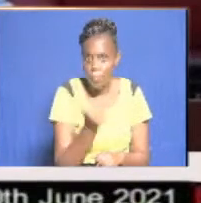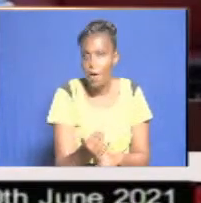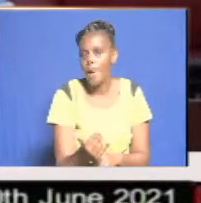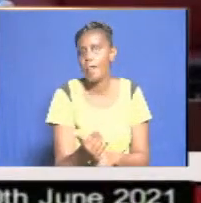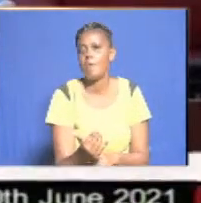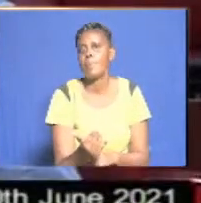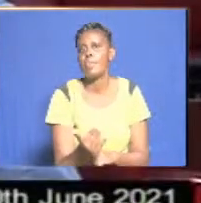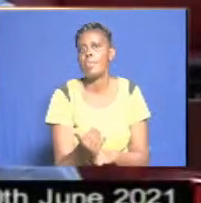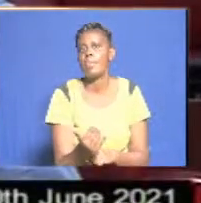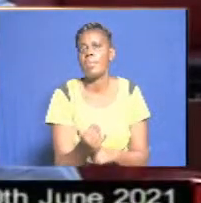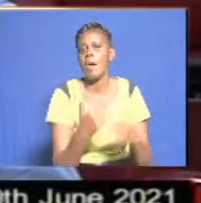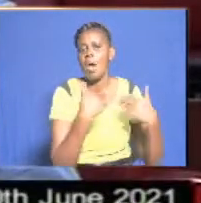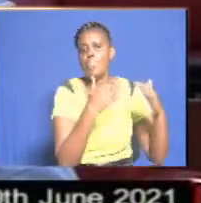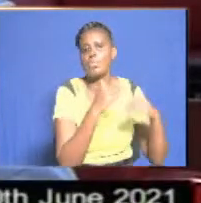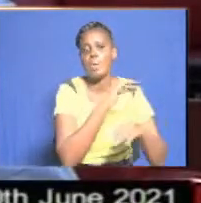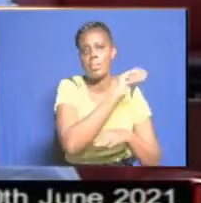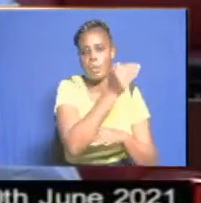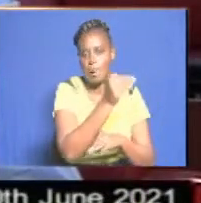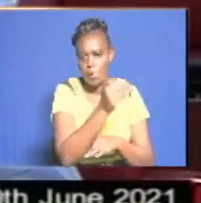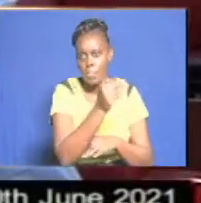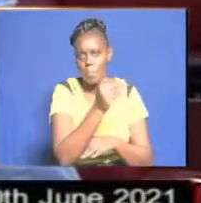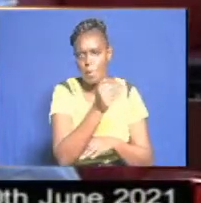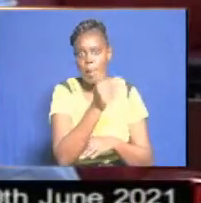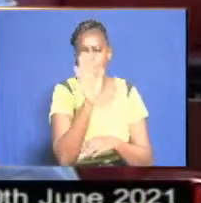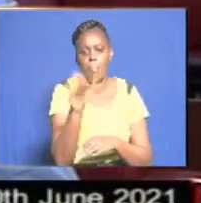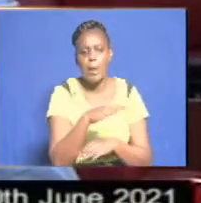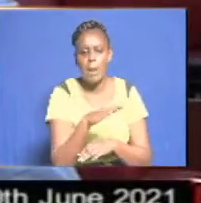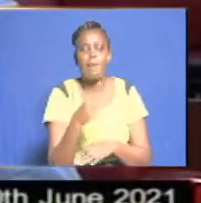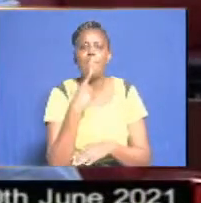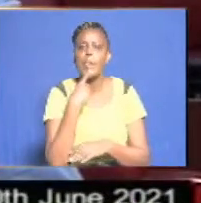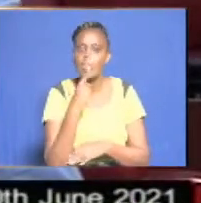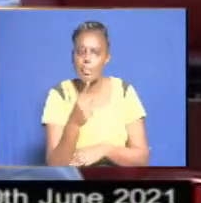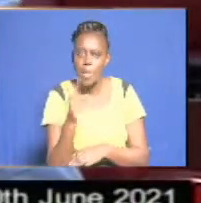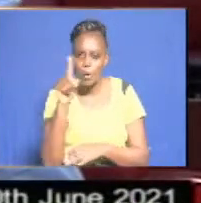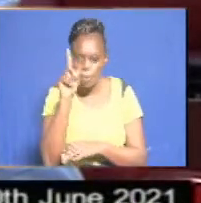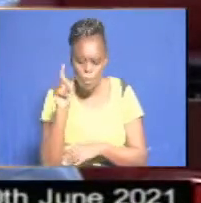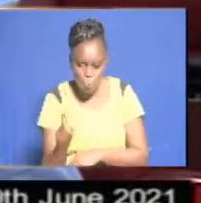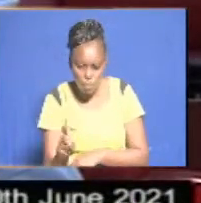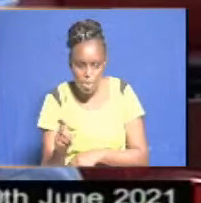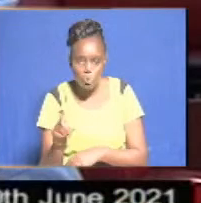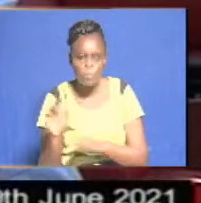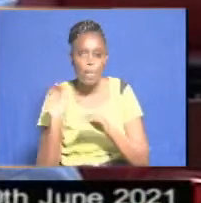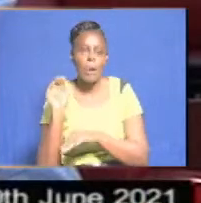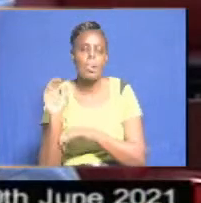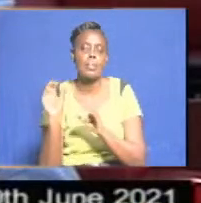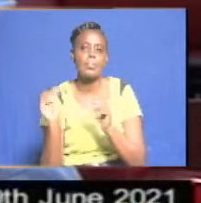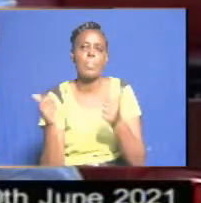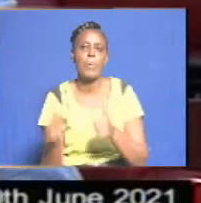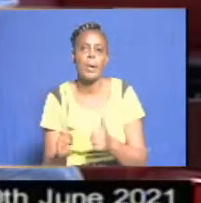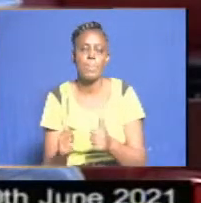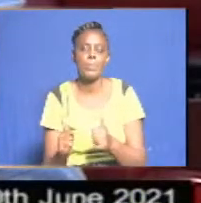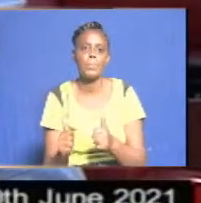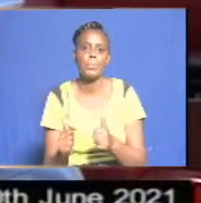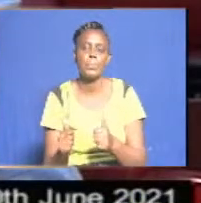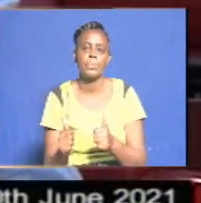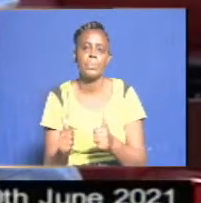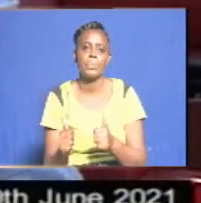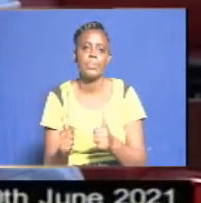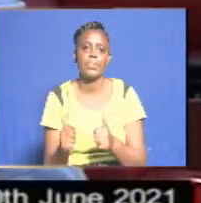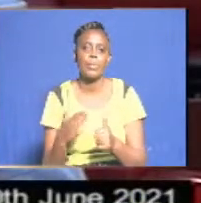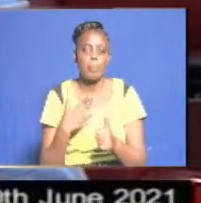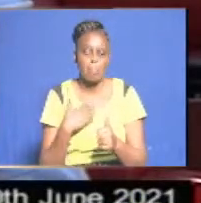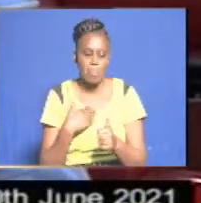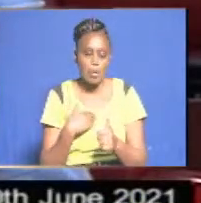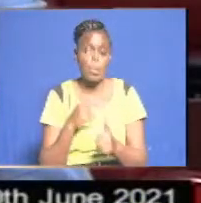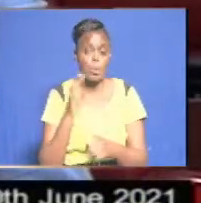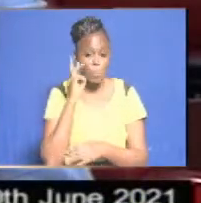because I was going to be out of town. But I never said that the question should not be asked. So I will be more than